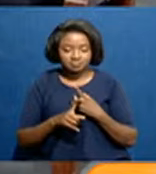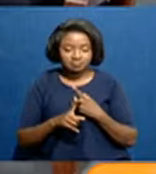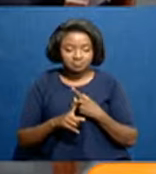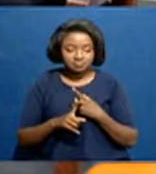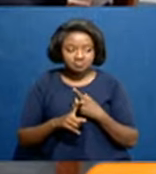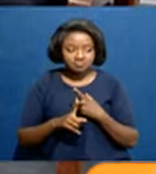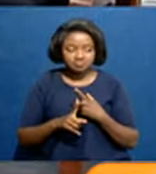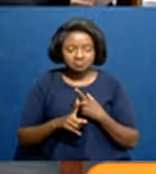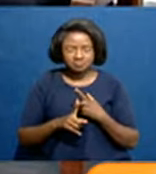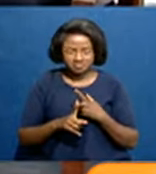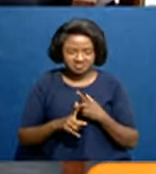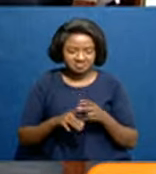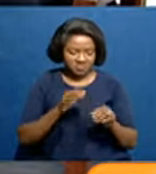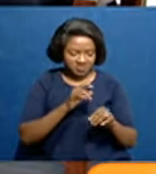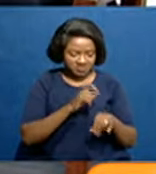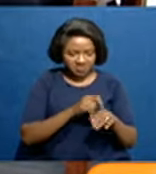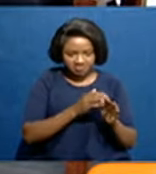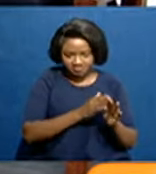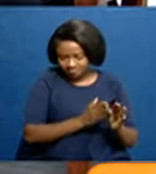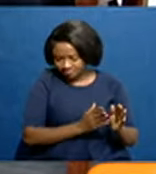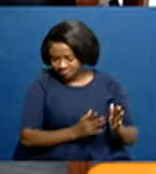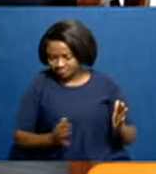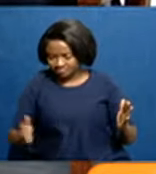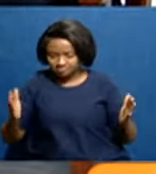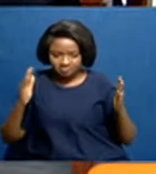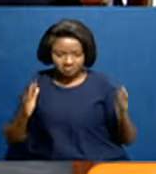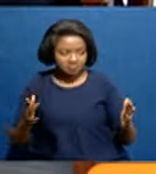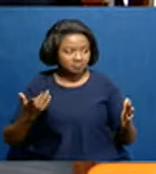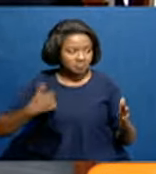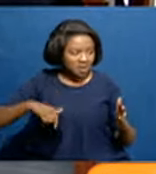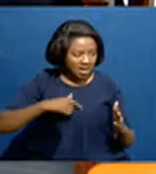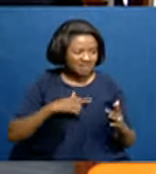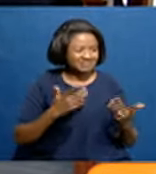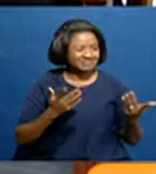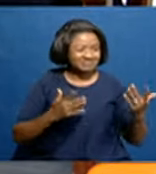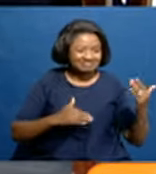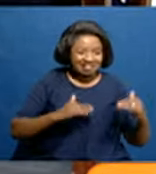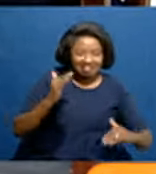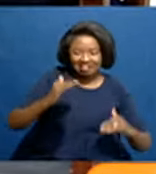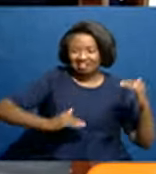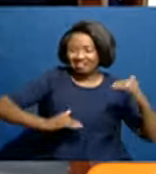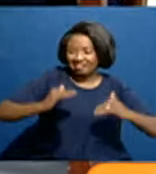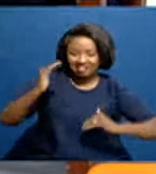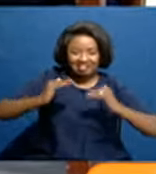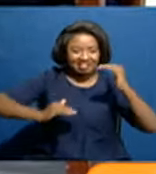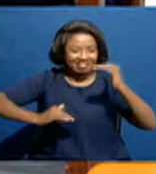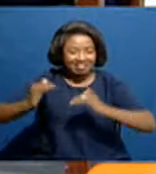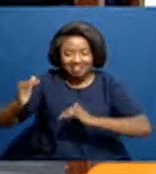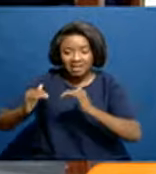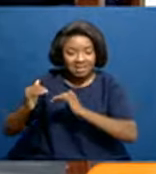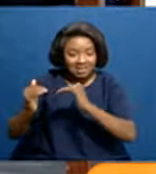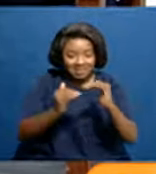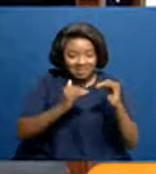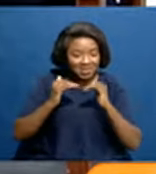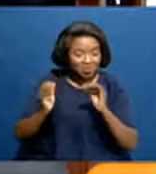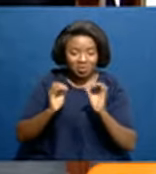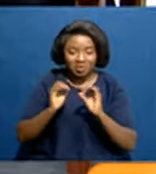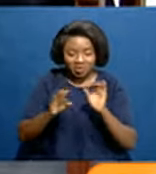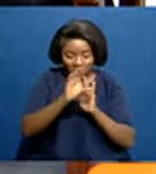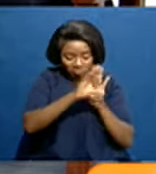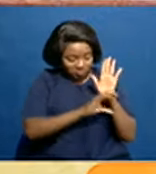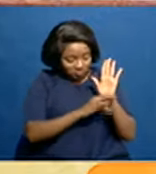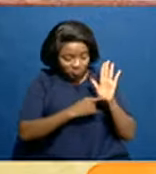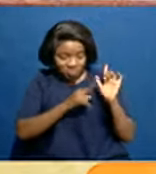over the period of time, we have become more unequal, while the Constitution was supposed to create a more equal